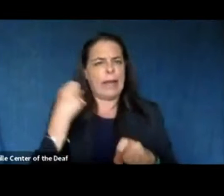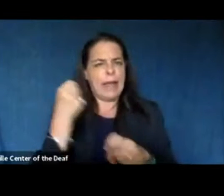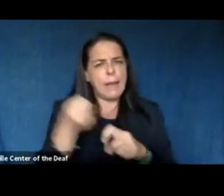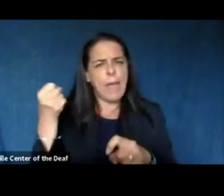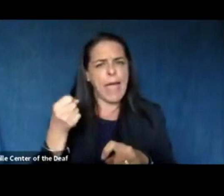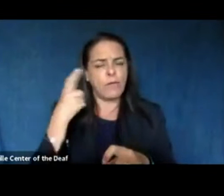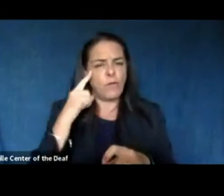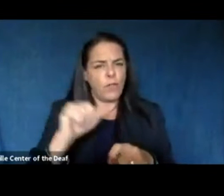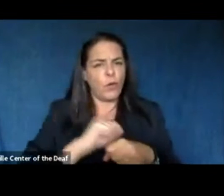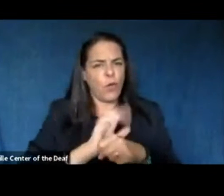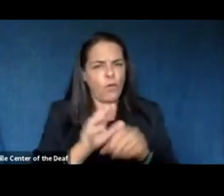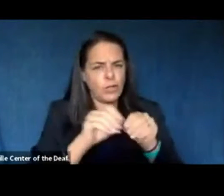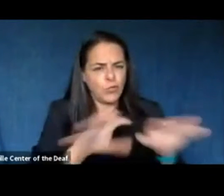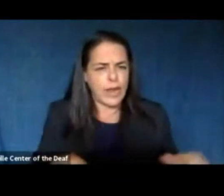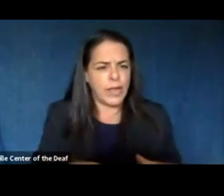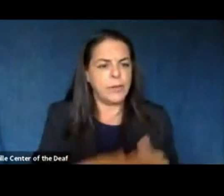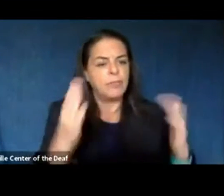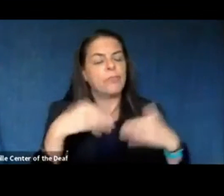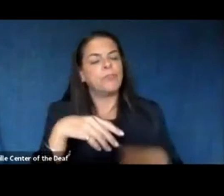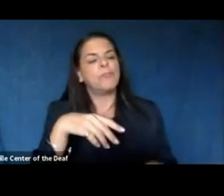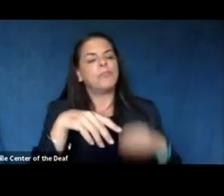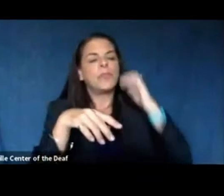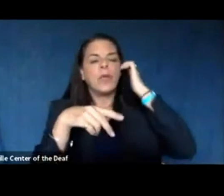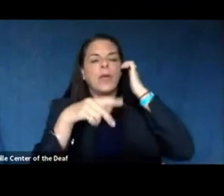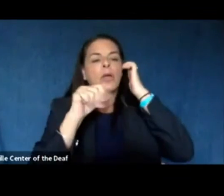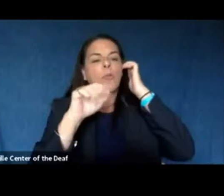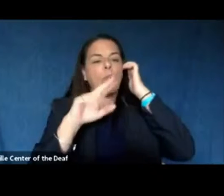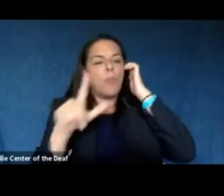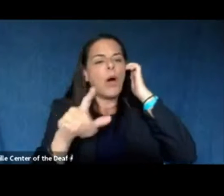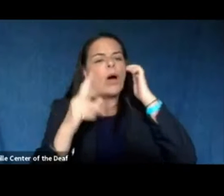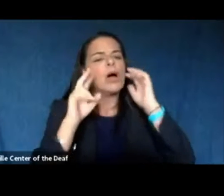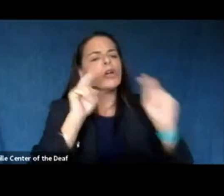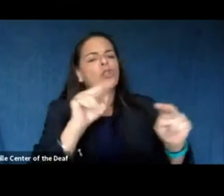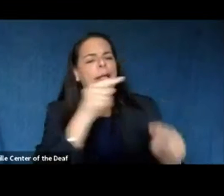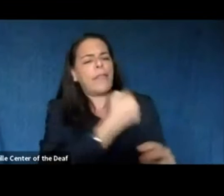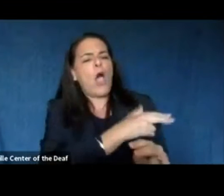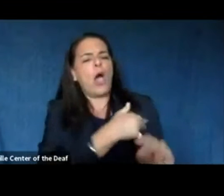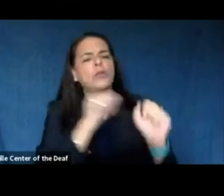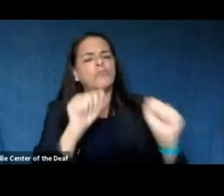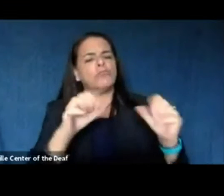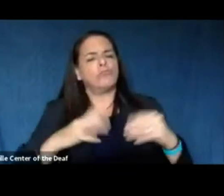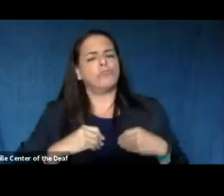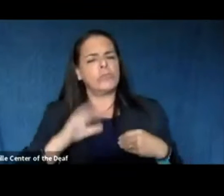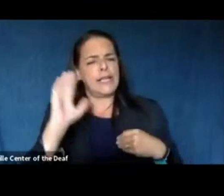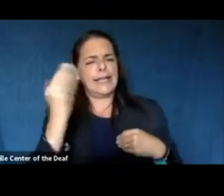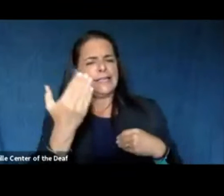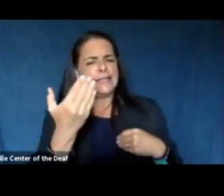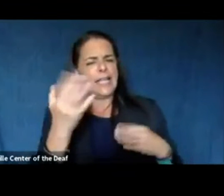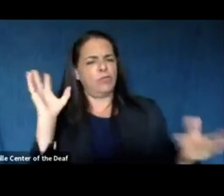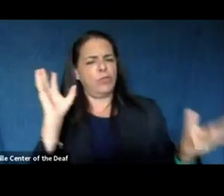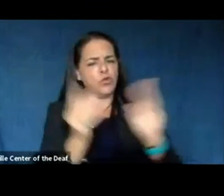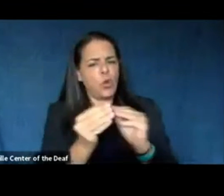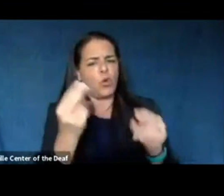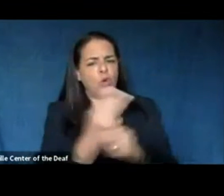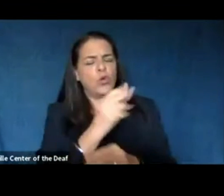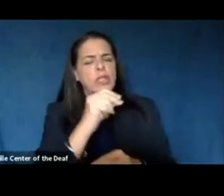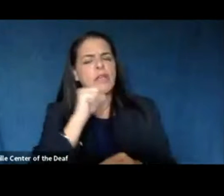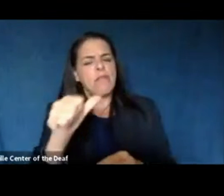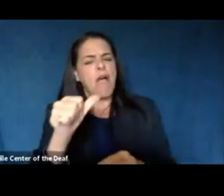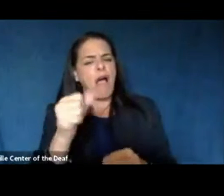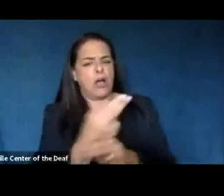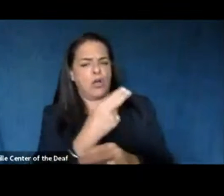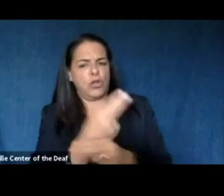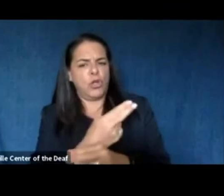Paul with WBIR, he says, looking again at the hospital capacity benchmark, it appears total used and unused bed numbers have either stayed constant